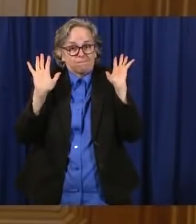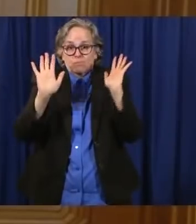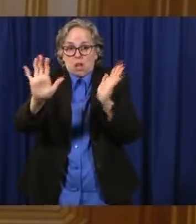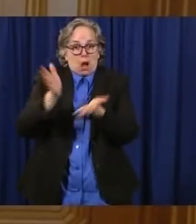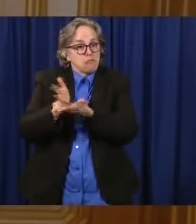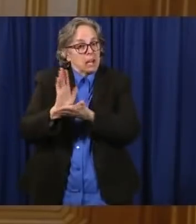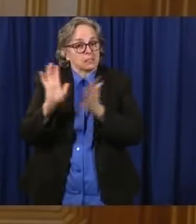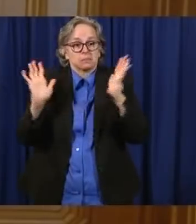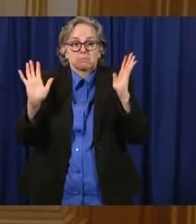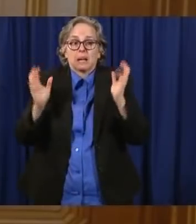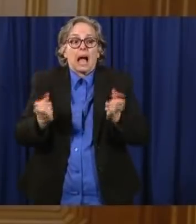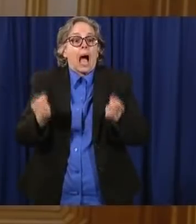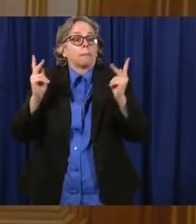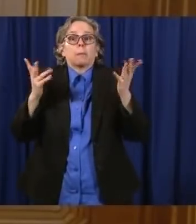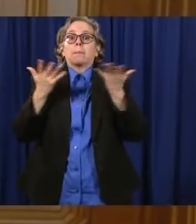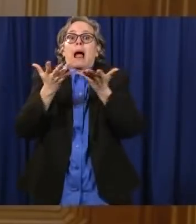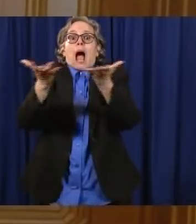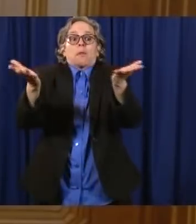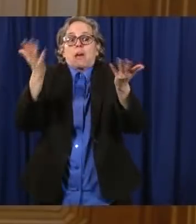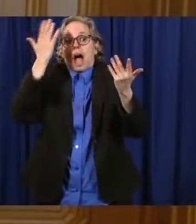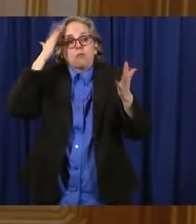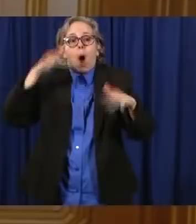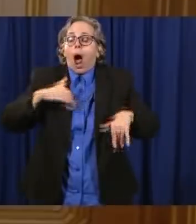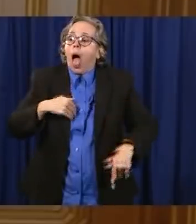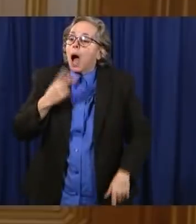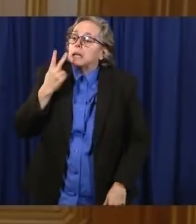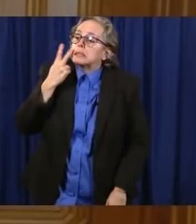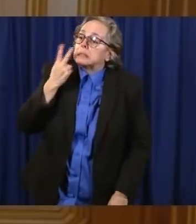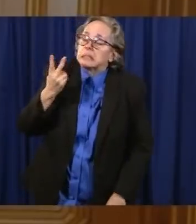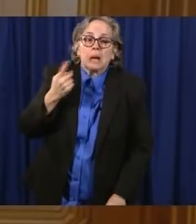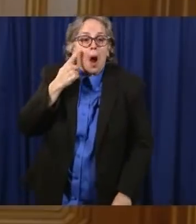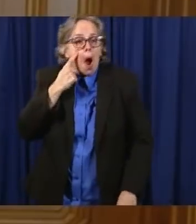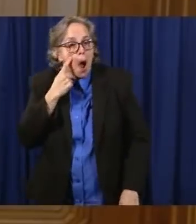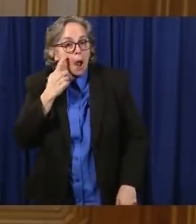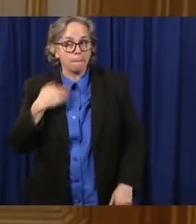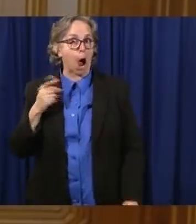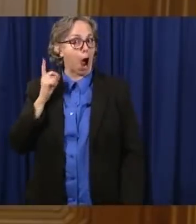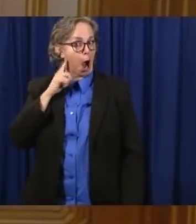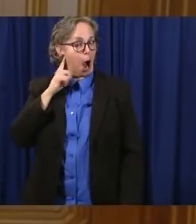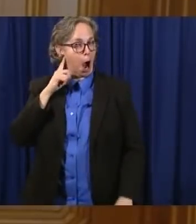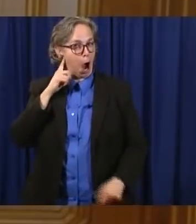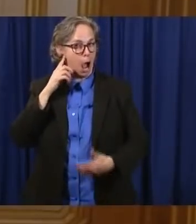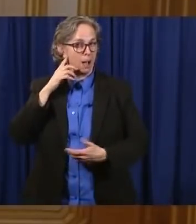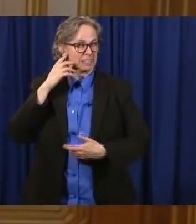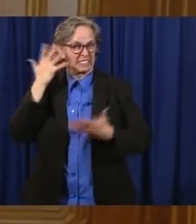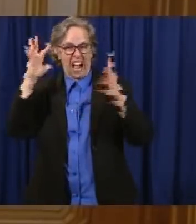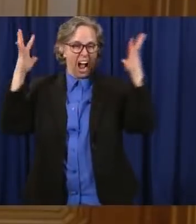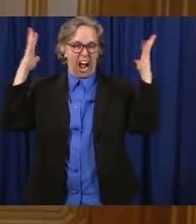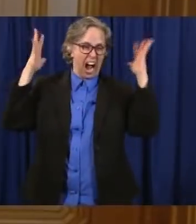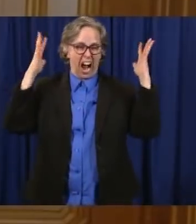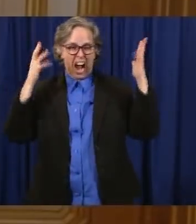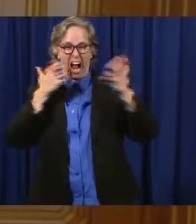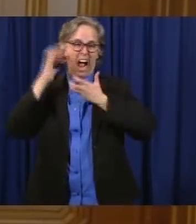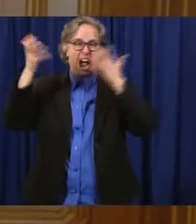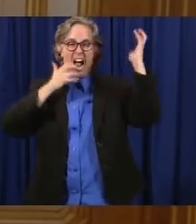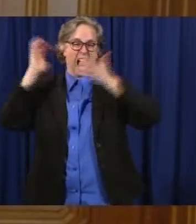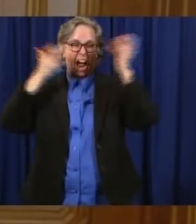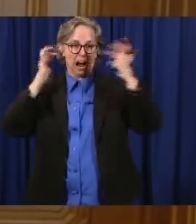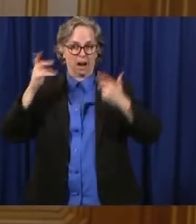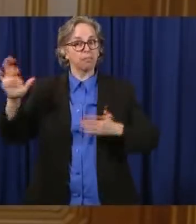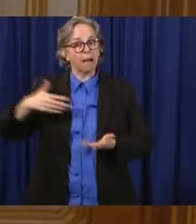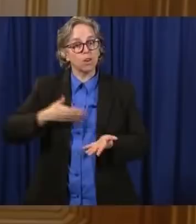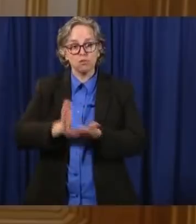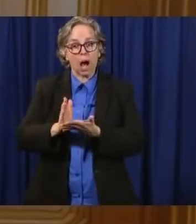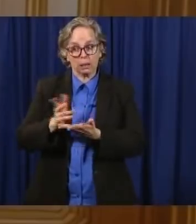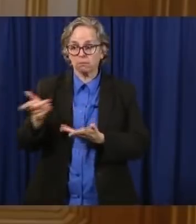have not walked outside. But I'm listening to them, as we all are, that they have every right to do that. We're not